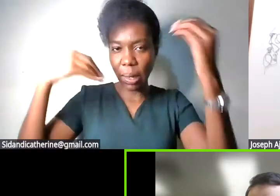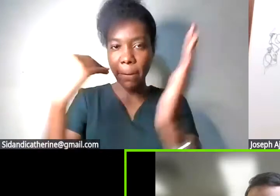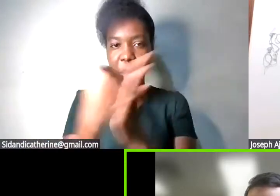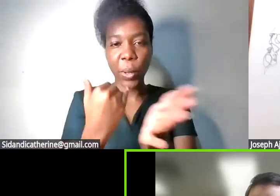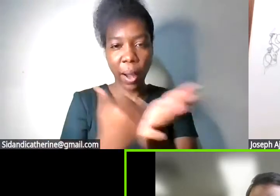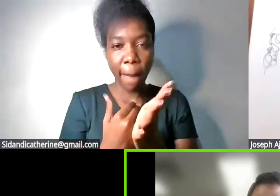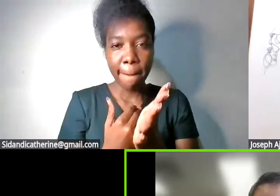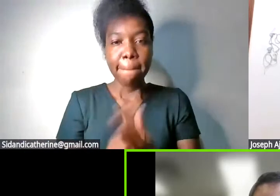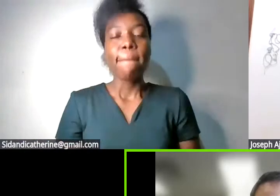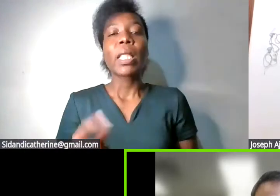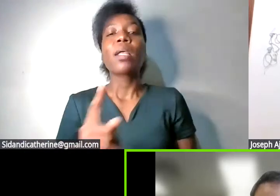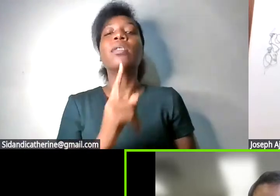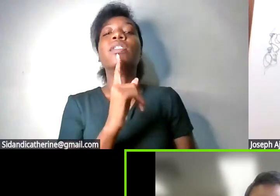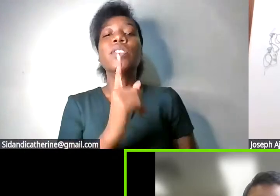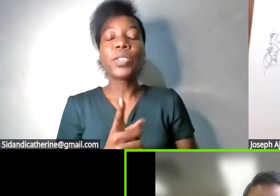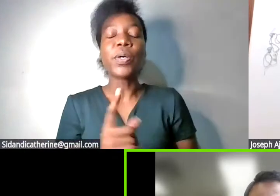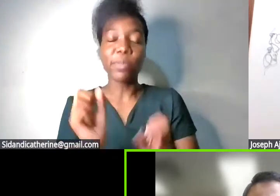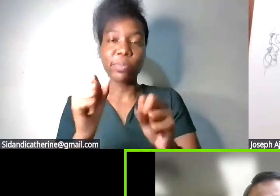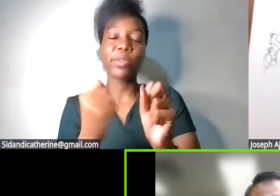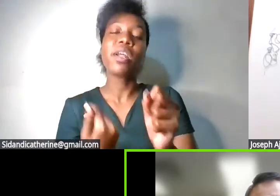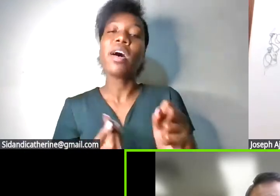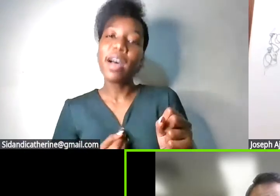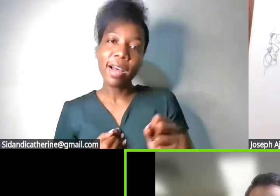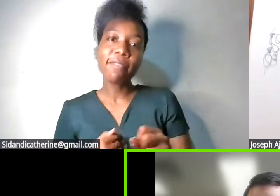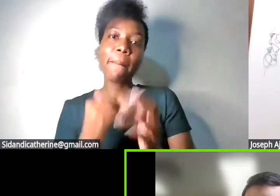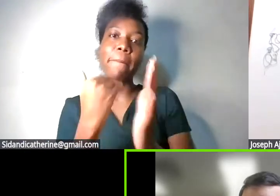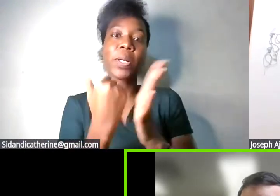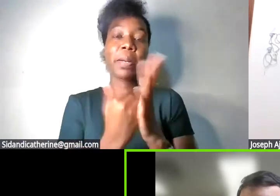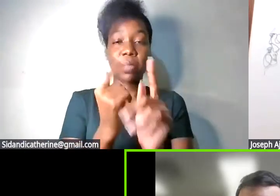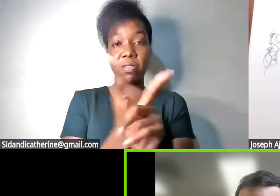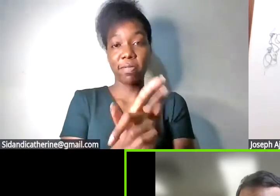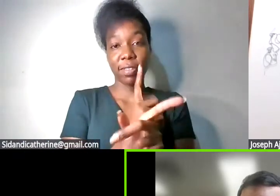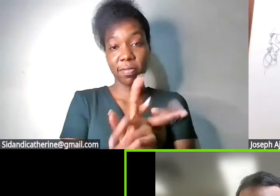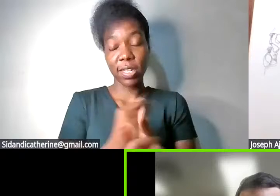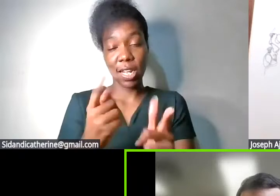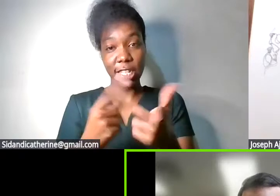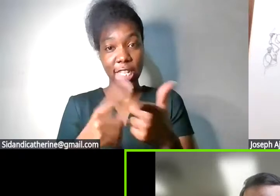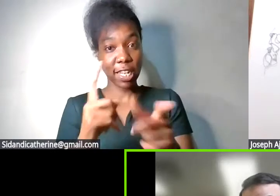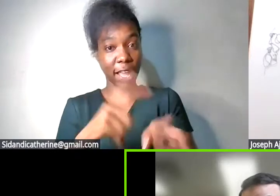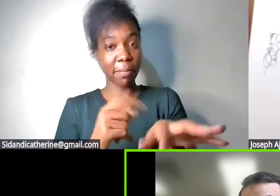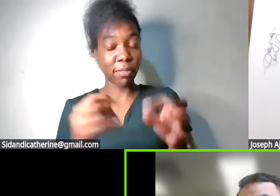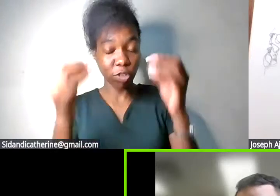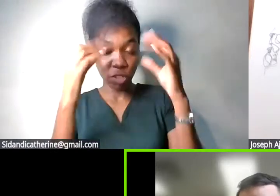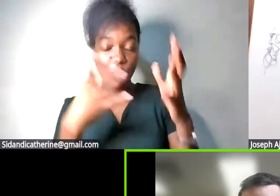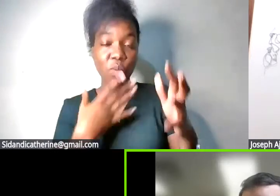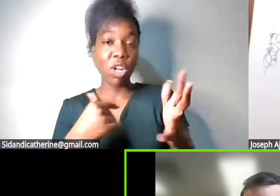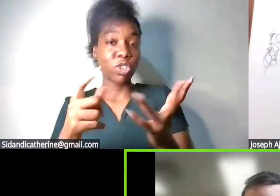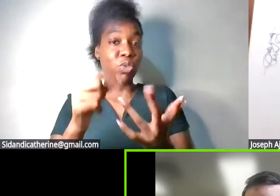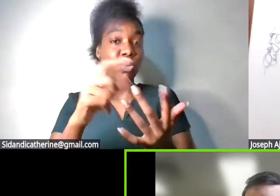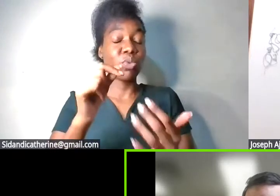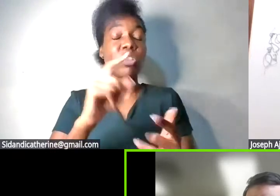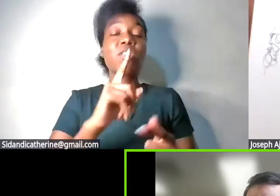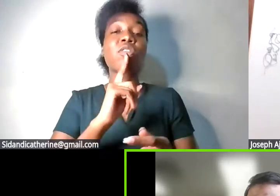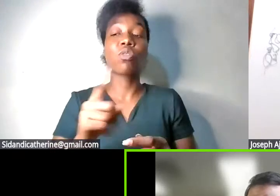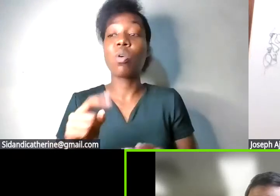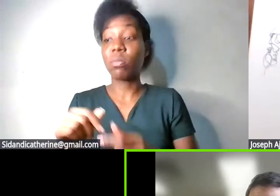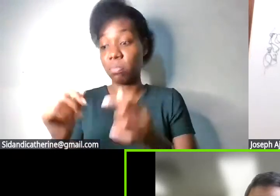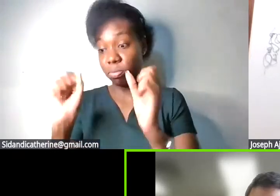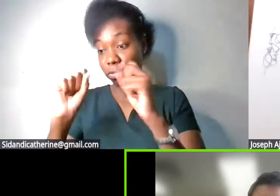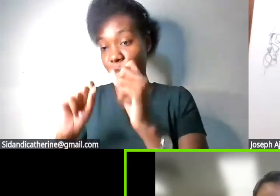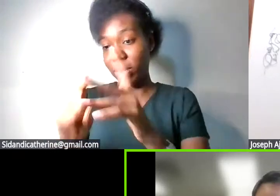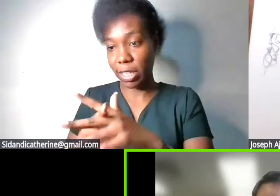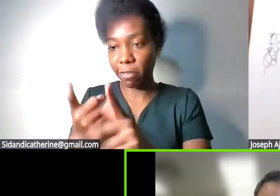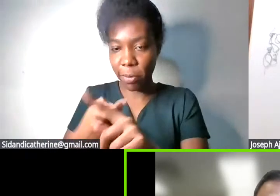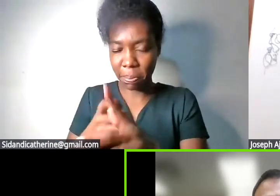have the different programs set up. So whatever the student wants to choose, we will get them to that destination.